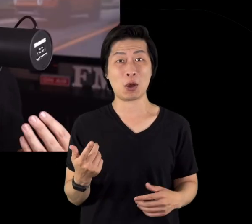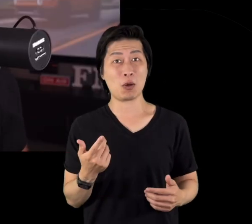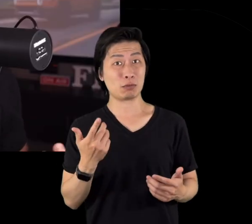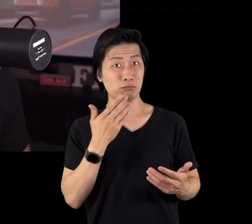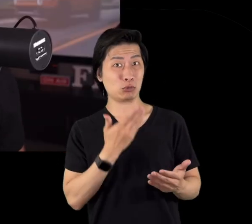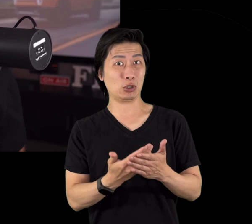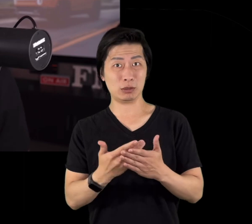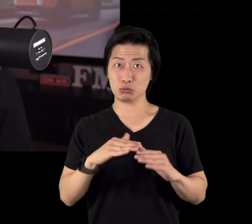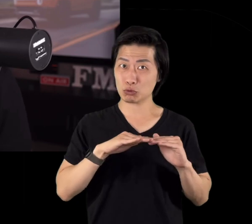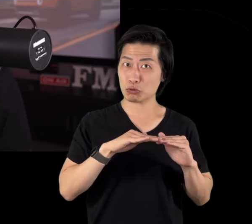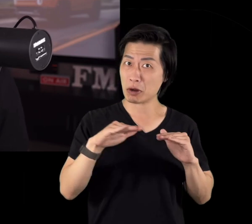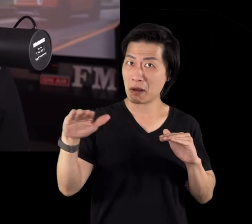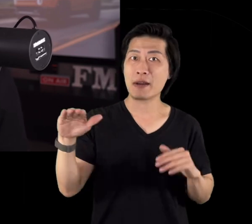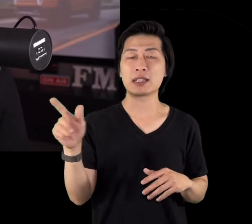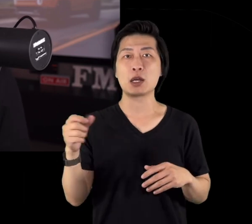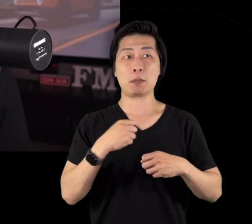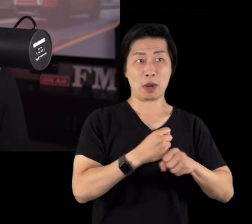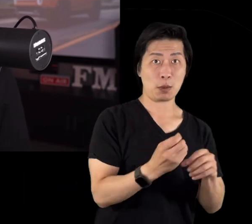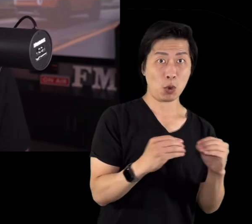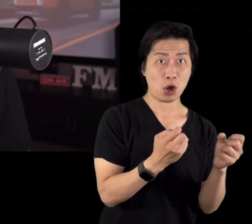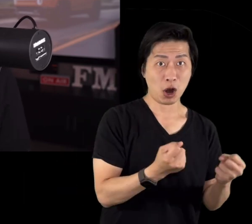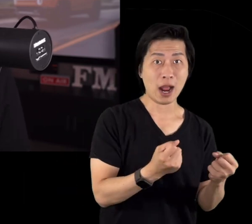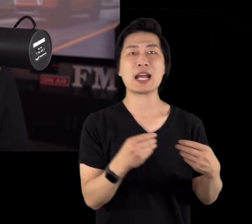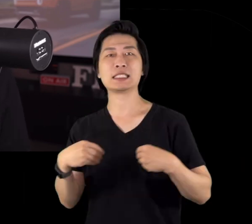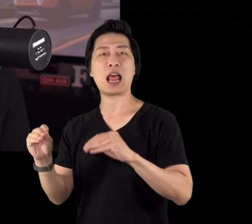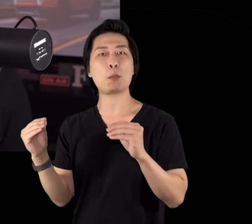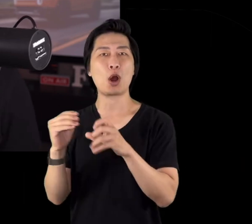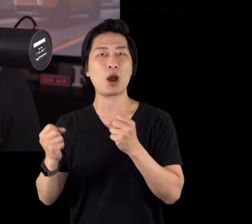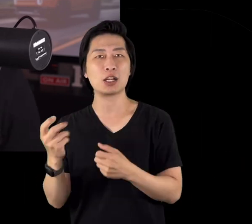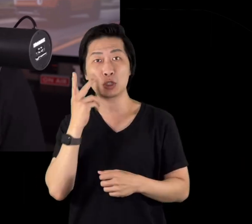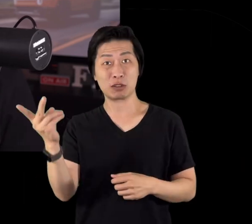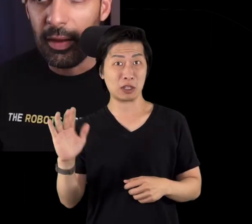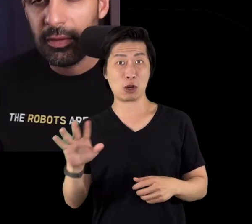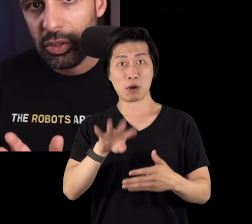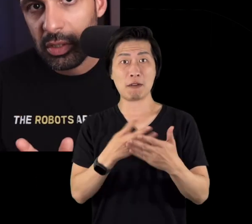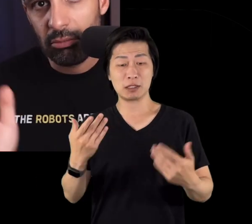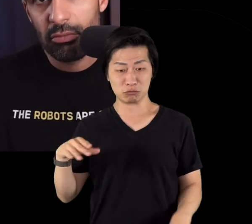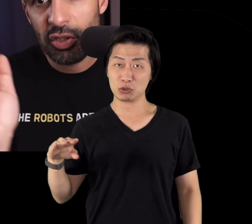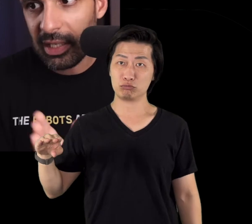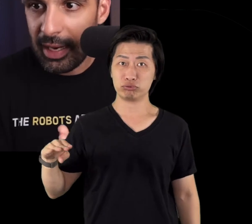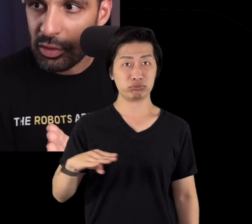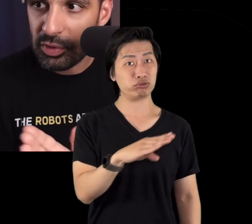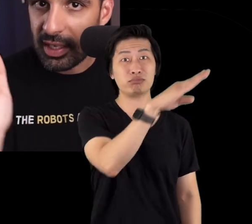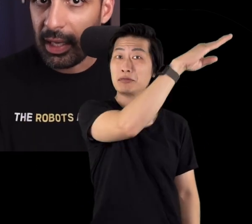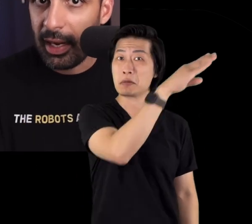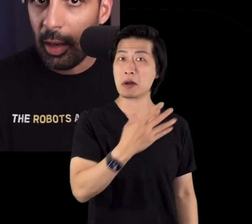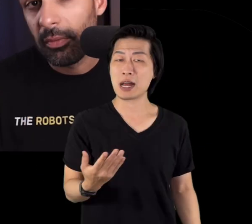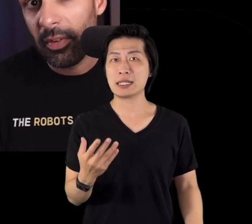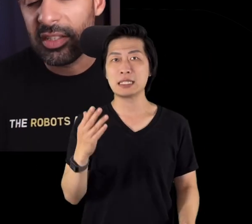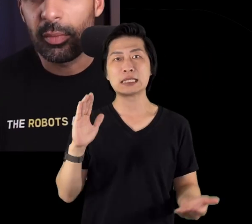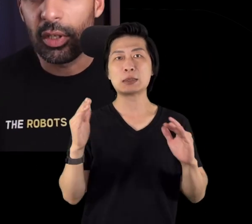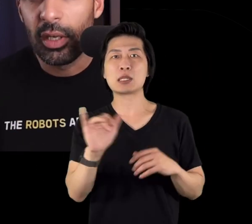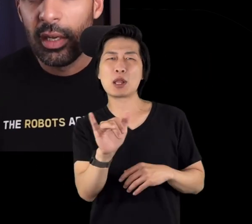Again, great trends. They're producing more cars and they're selling more cars. And it's basically, if you look at the graph, it's just a line. It's almost like a line